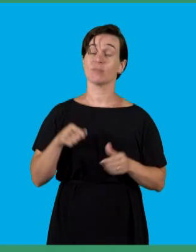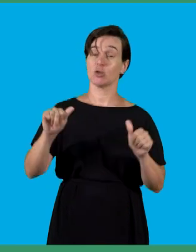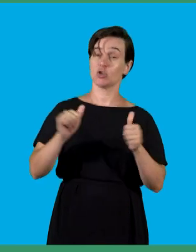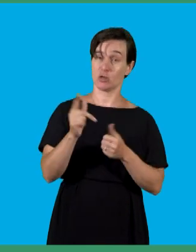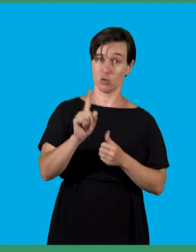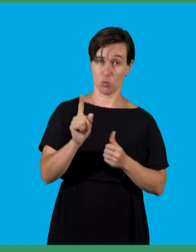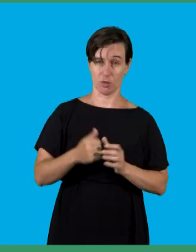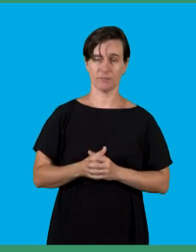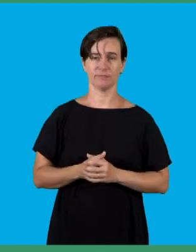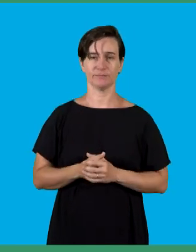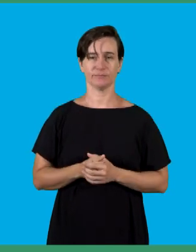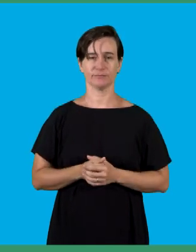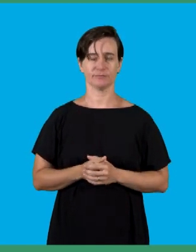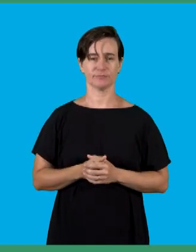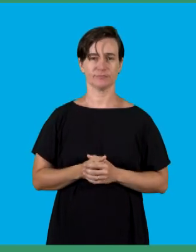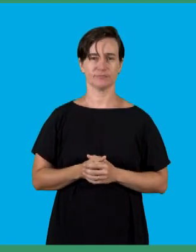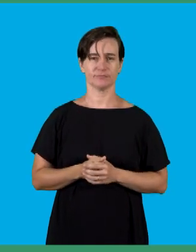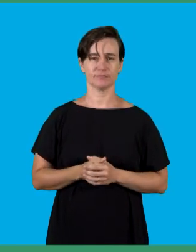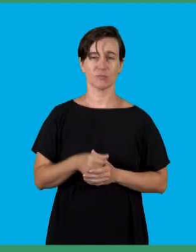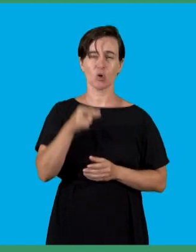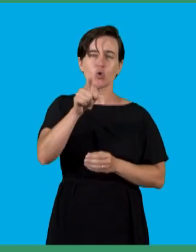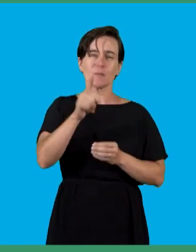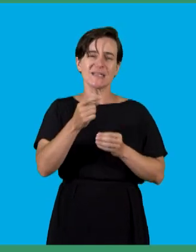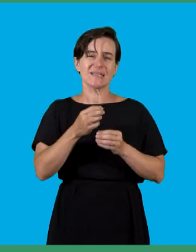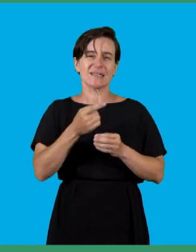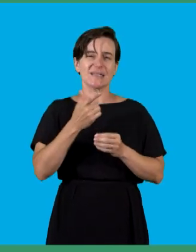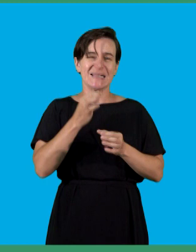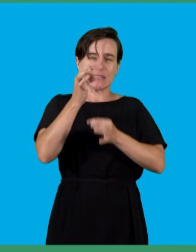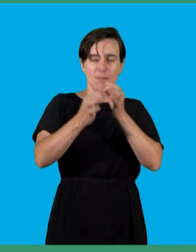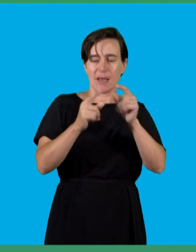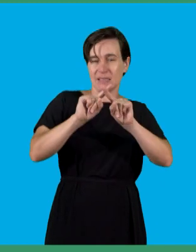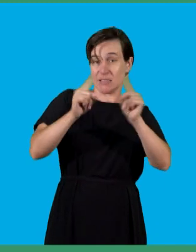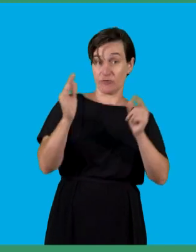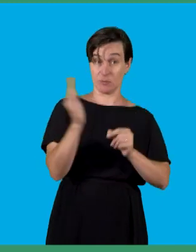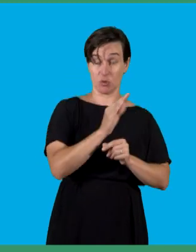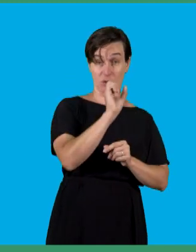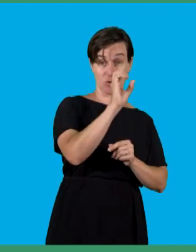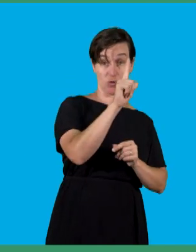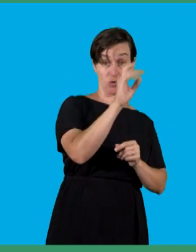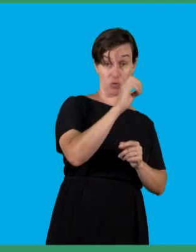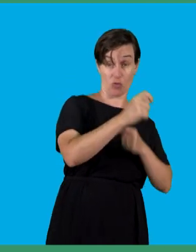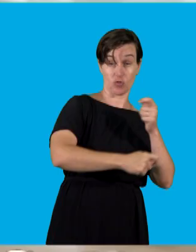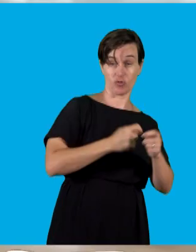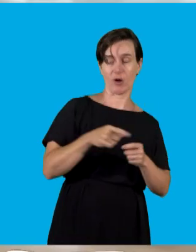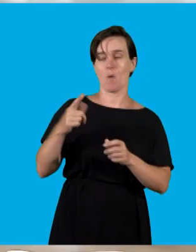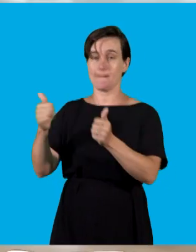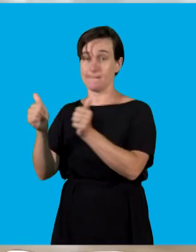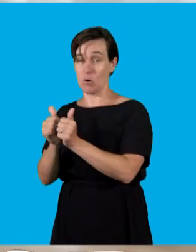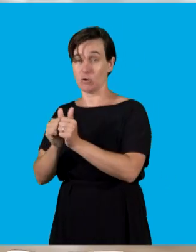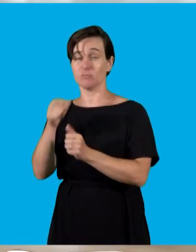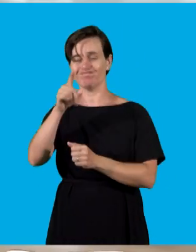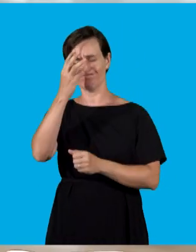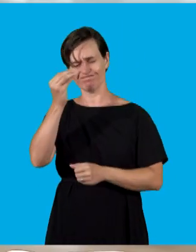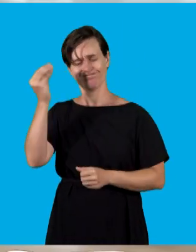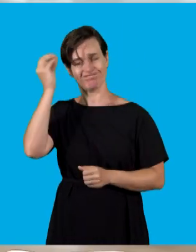challenge I'm giving you. Distinguish between a sole trader and a partnership. You need to remember